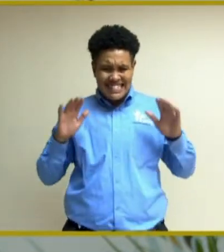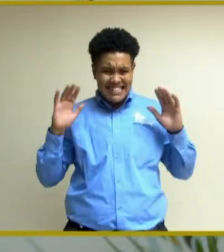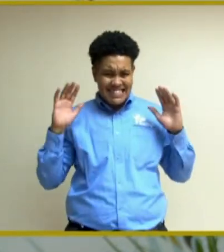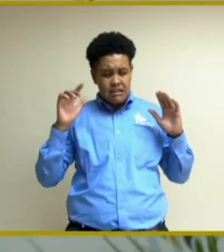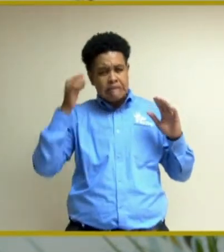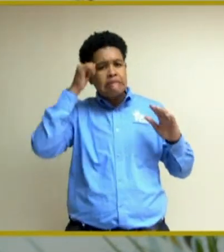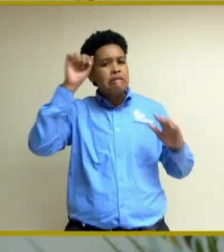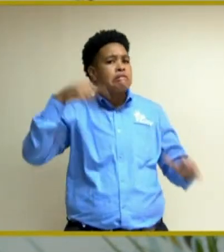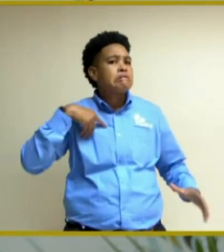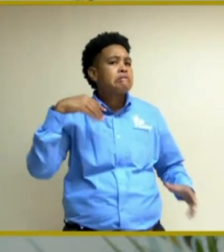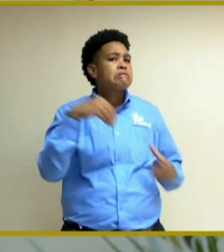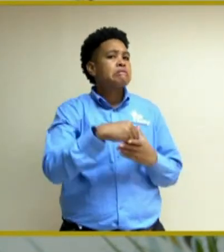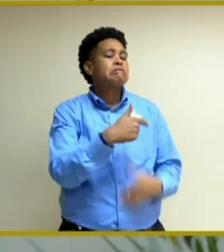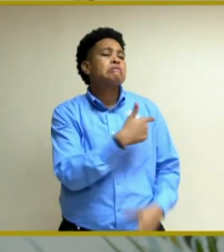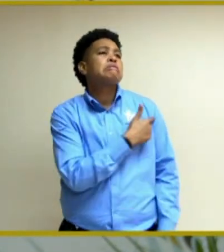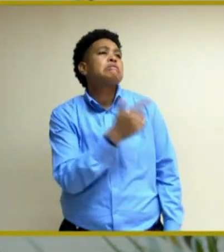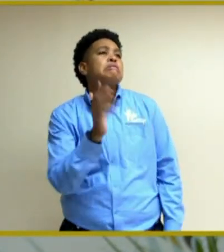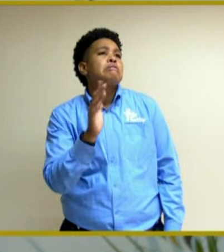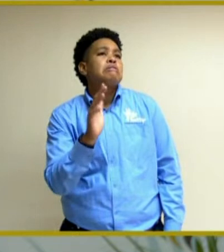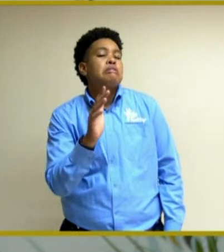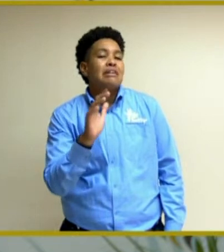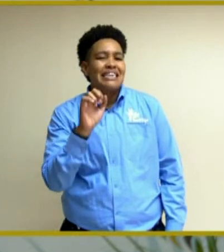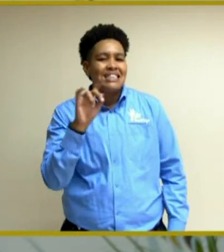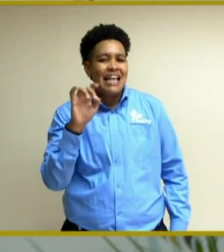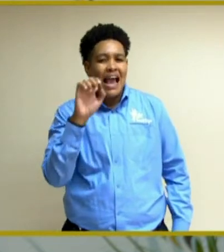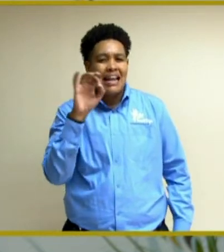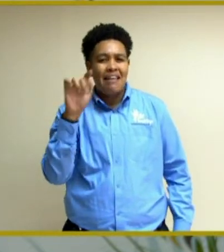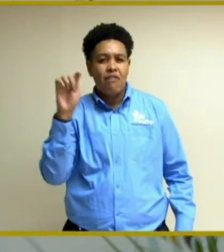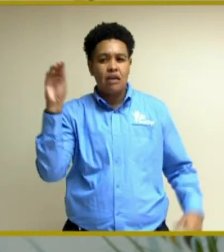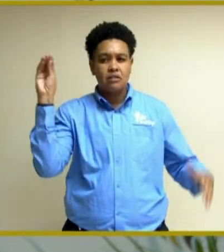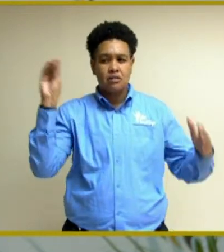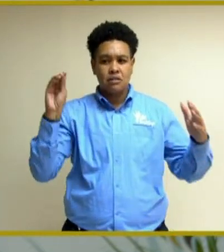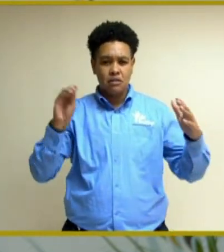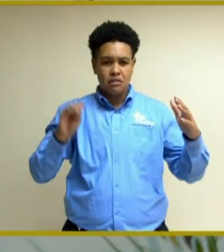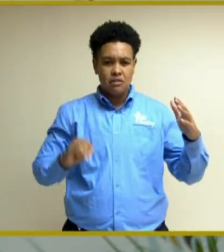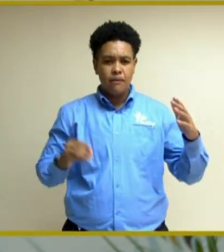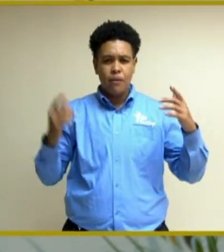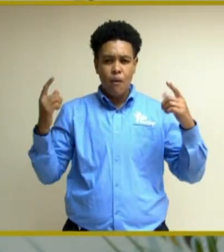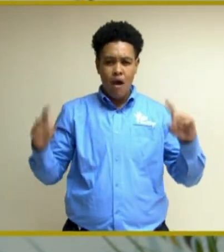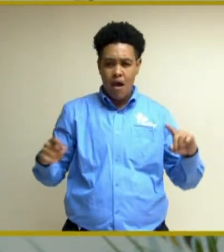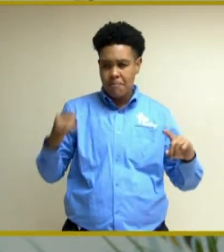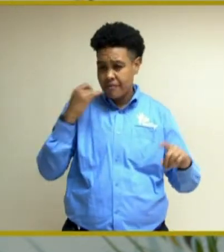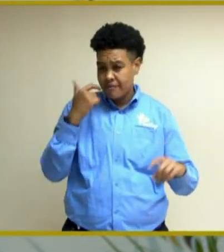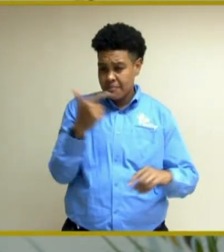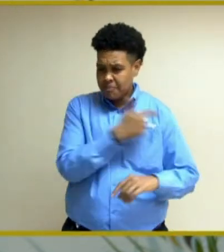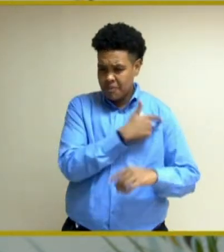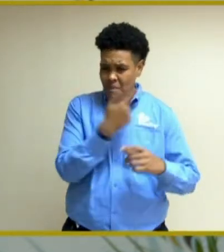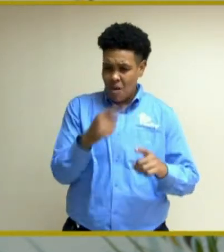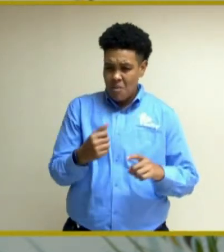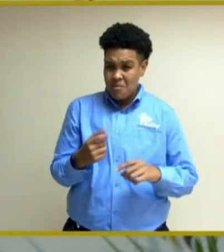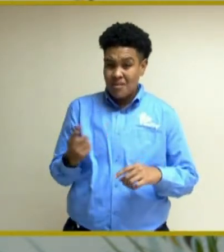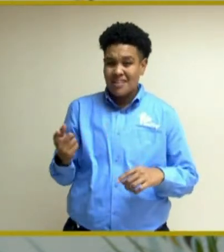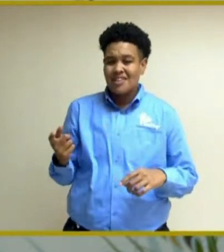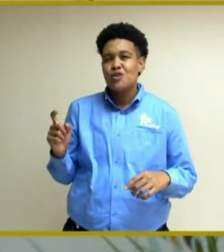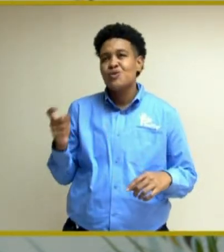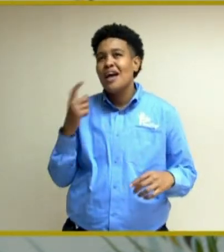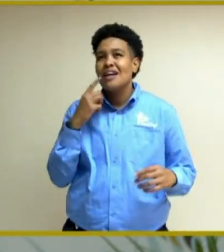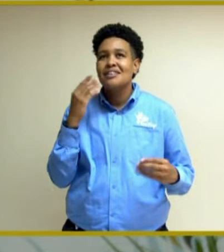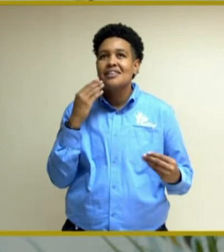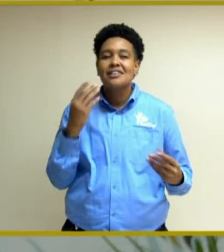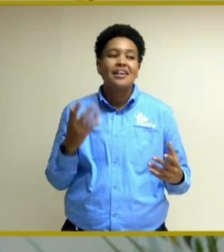to vaccines are not as, should I